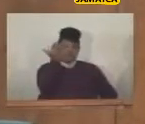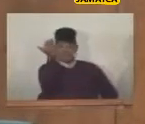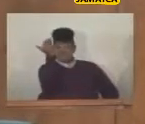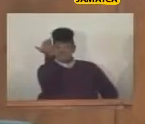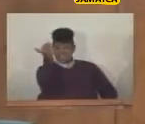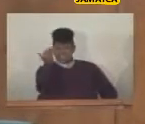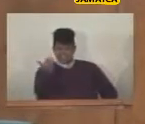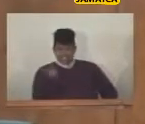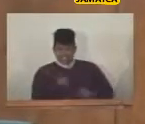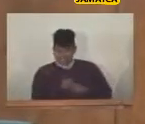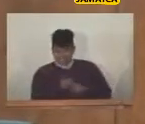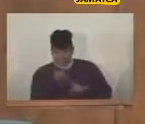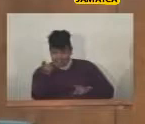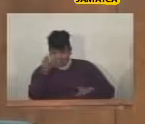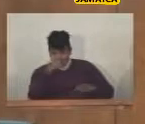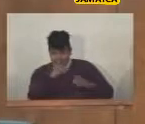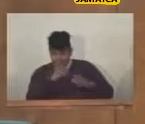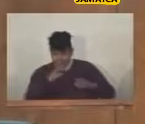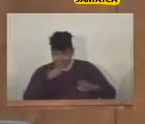before.